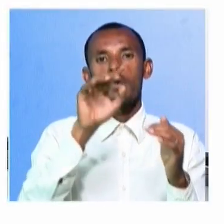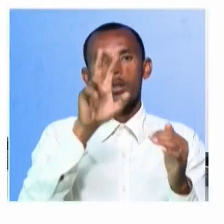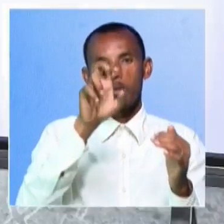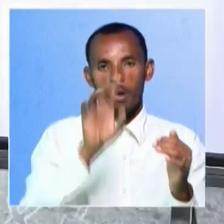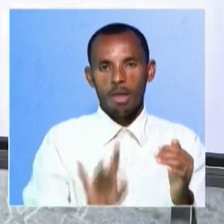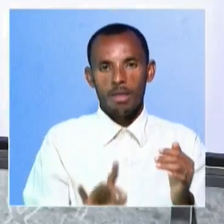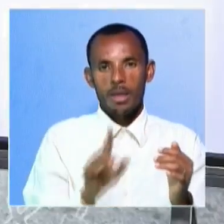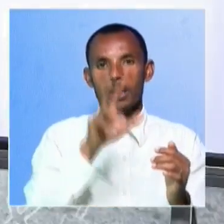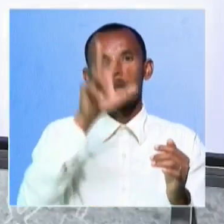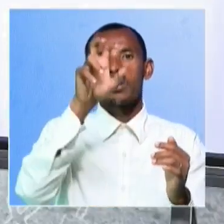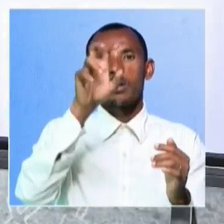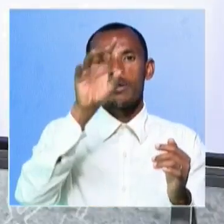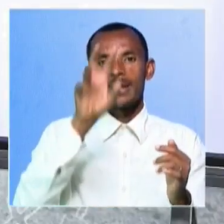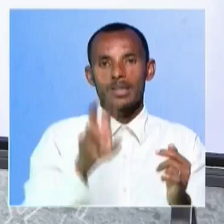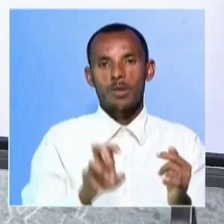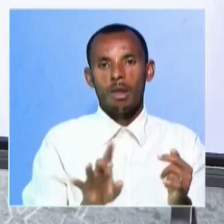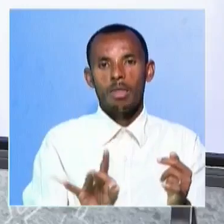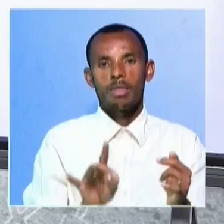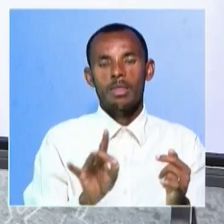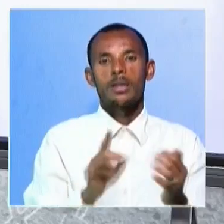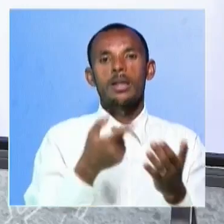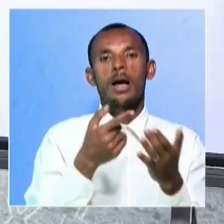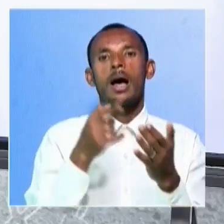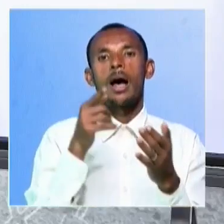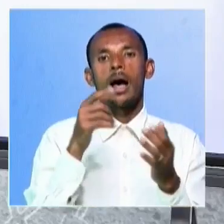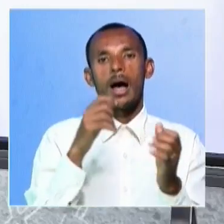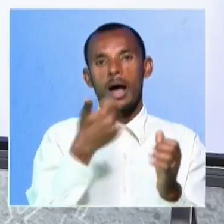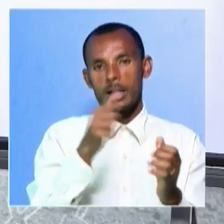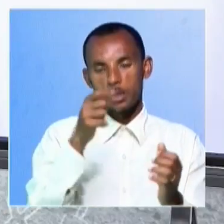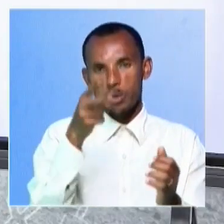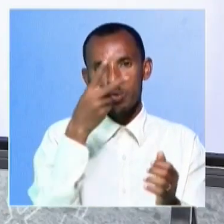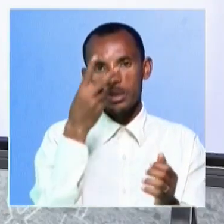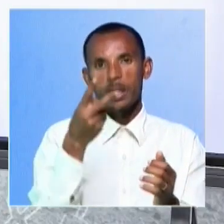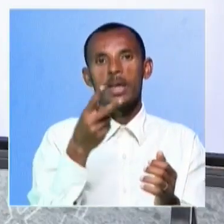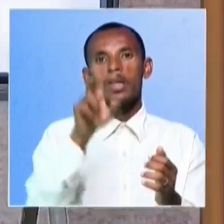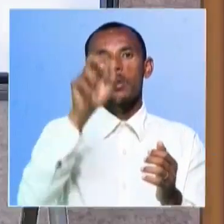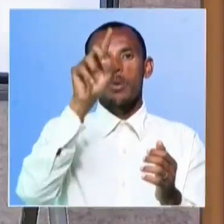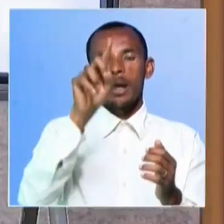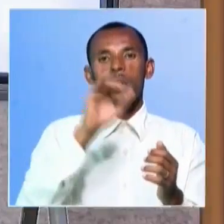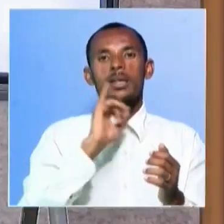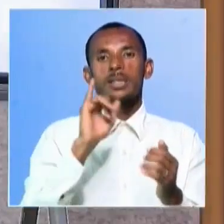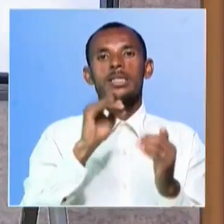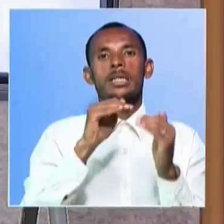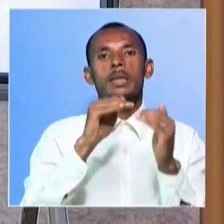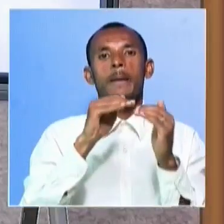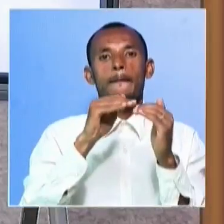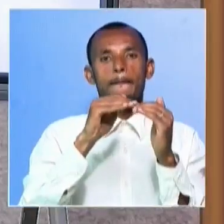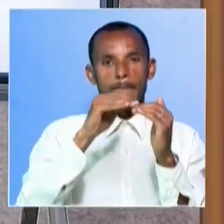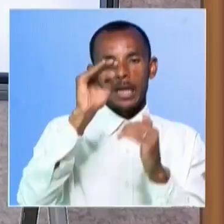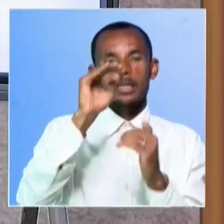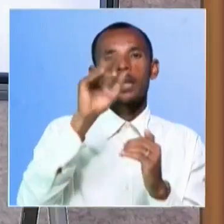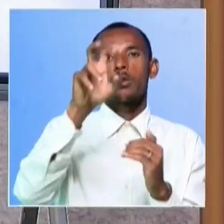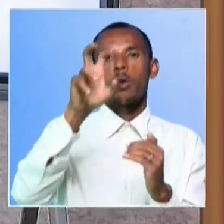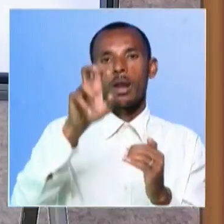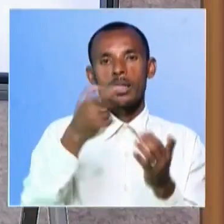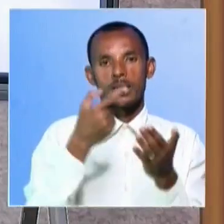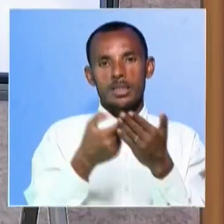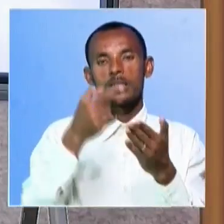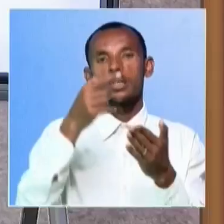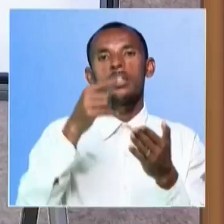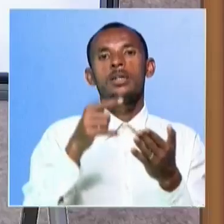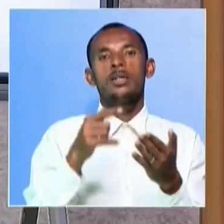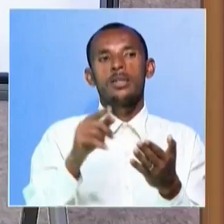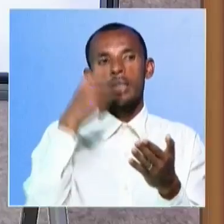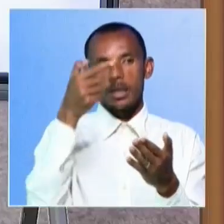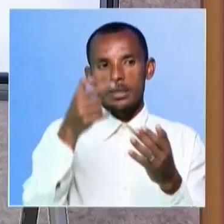28. So, as you can see, 21 is bigger than 20. So, this tells